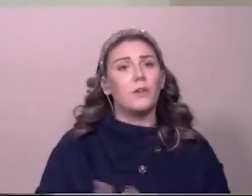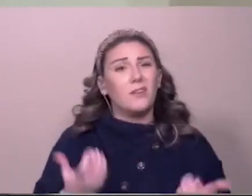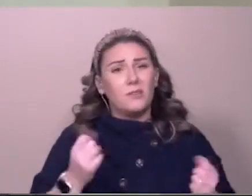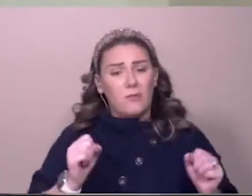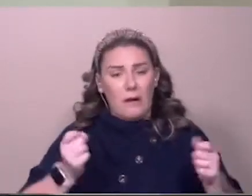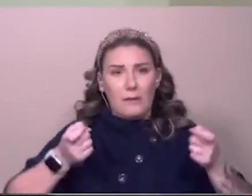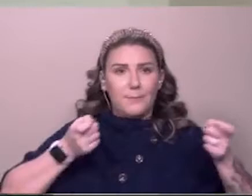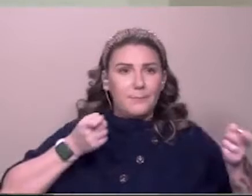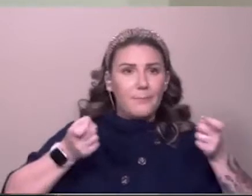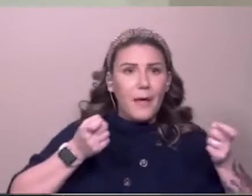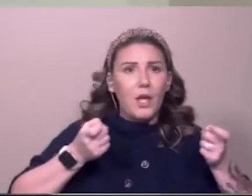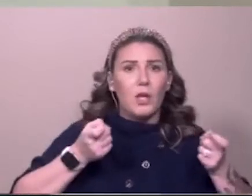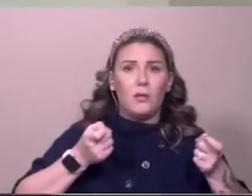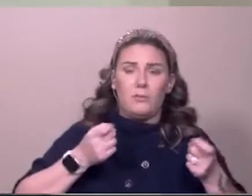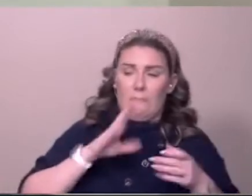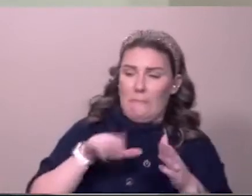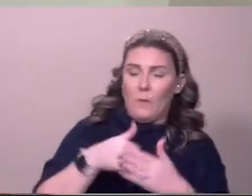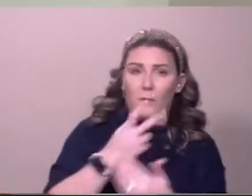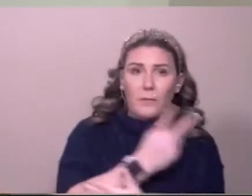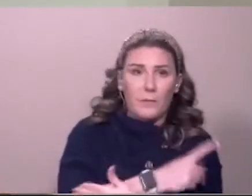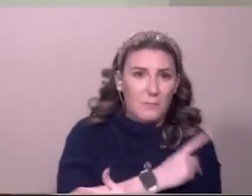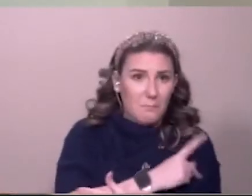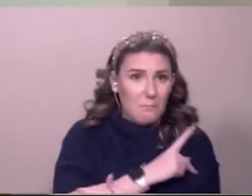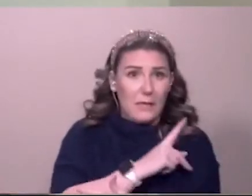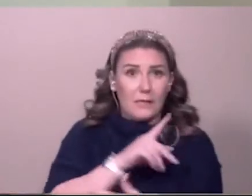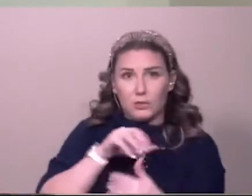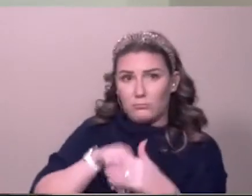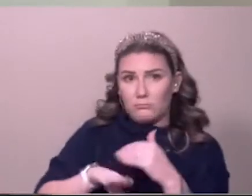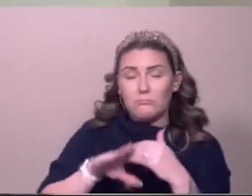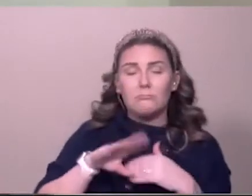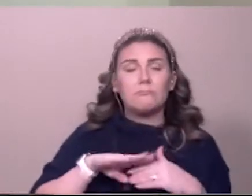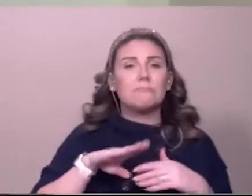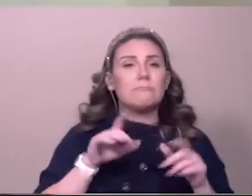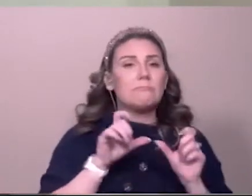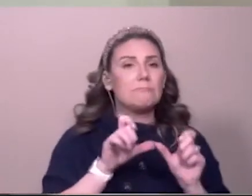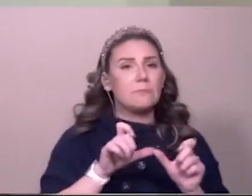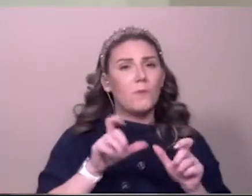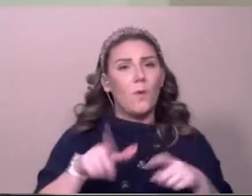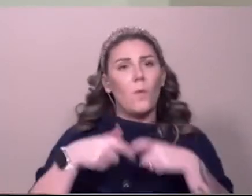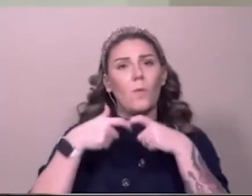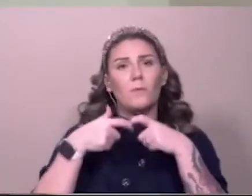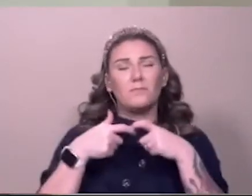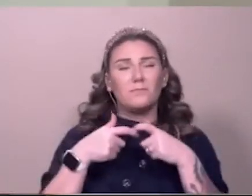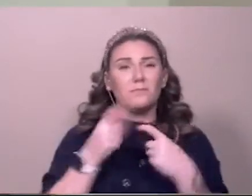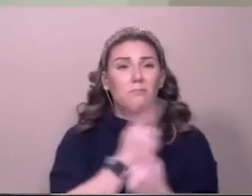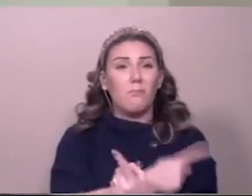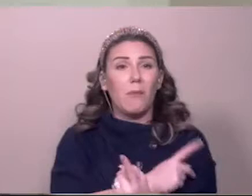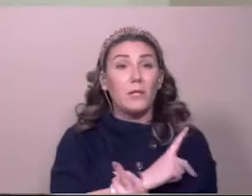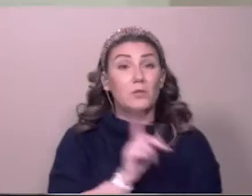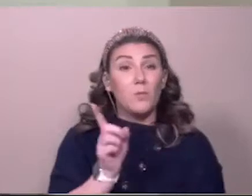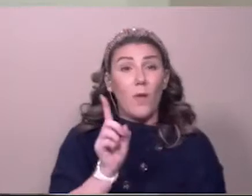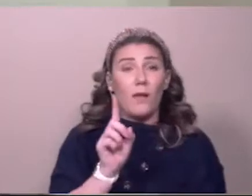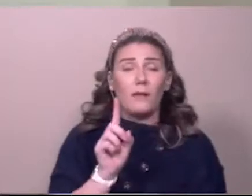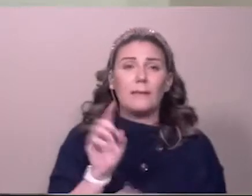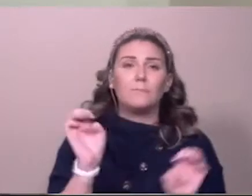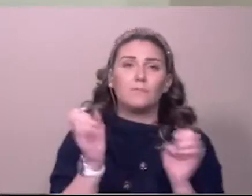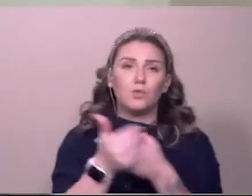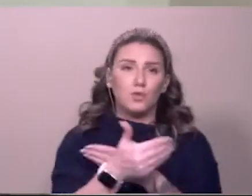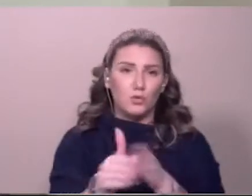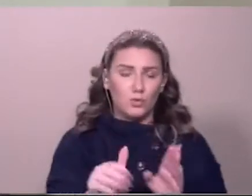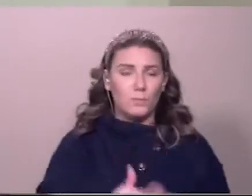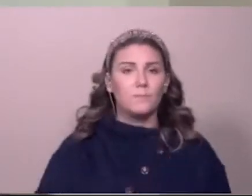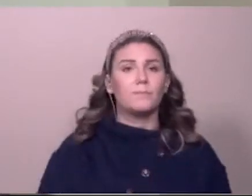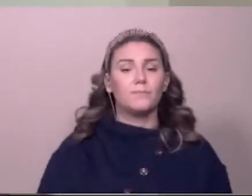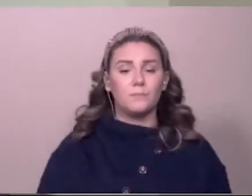the acuity of patients that come through. We continue to hold patients in our ER. And then on